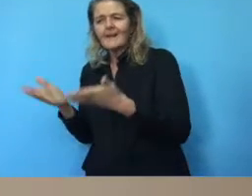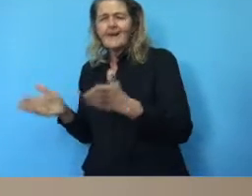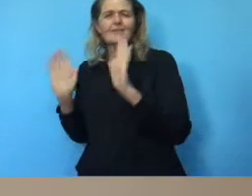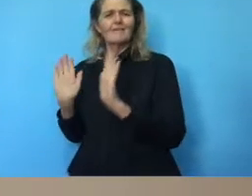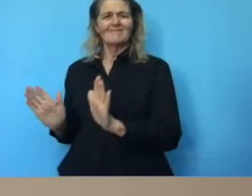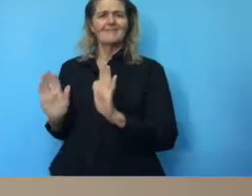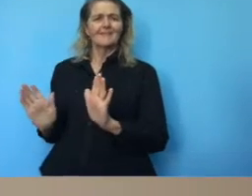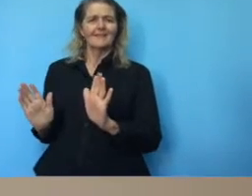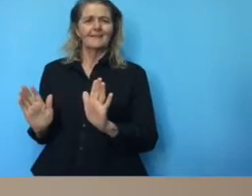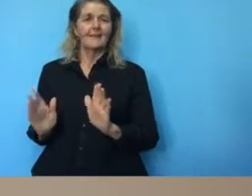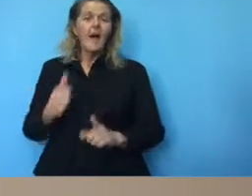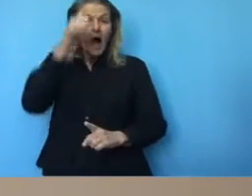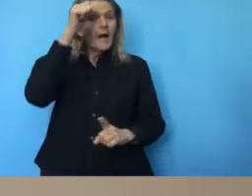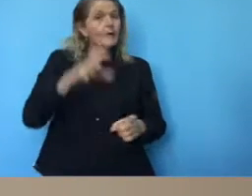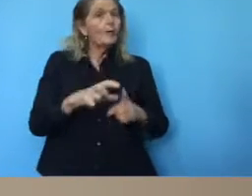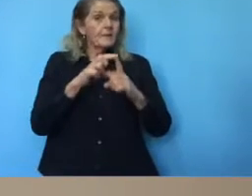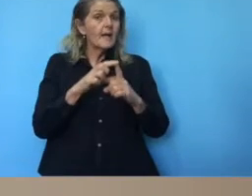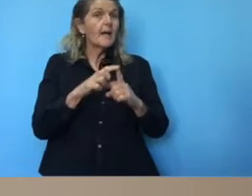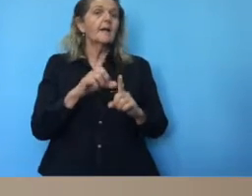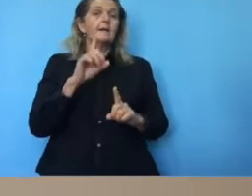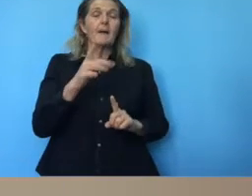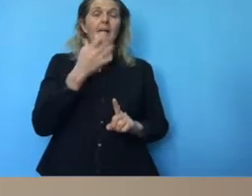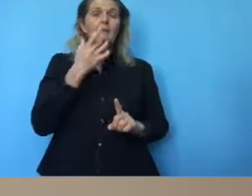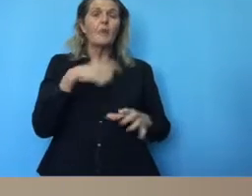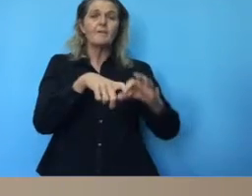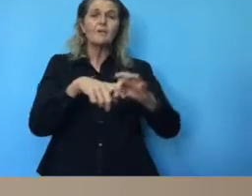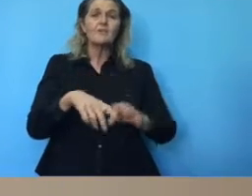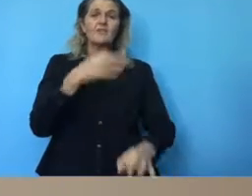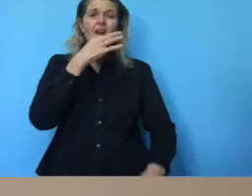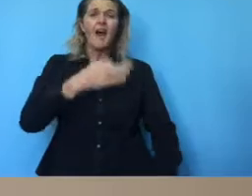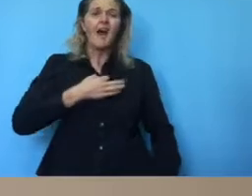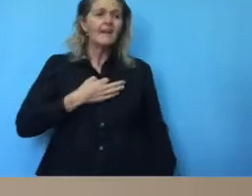Again, it's not an easy role at all. So if you've got any questions, please